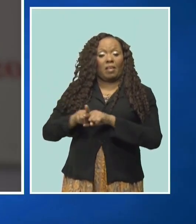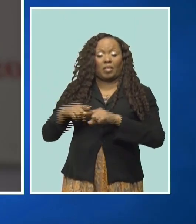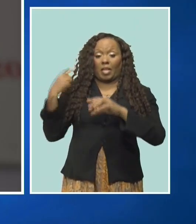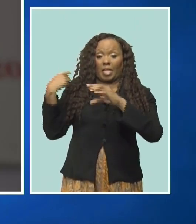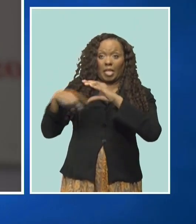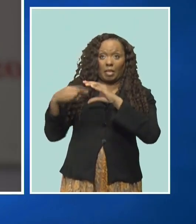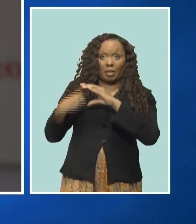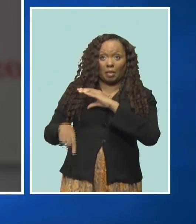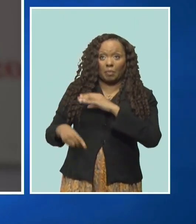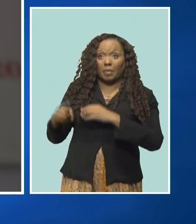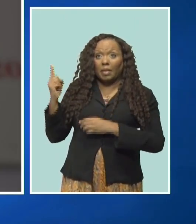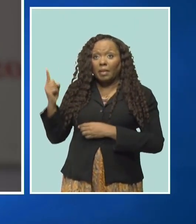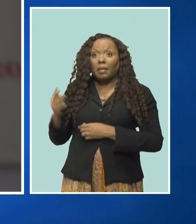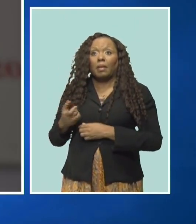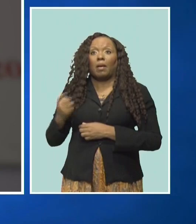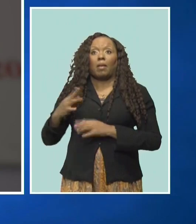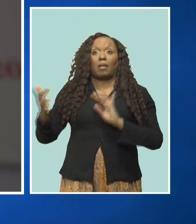cdrrentals246@gmail.com, or you can contact me at